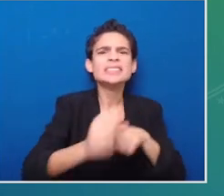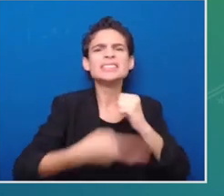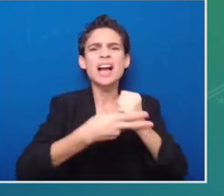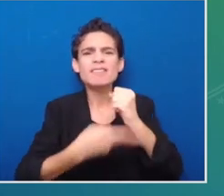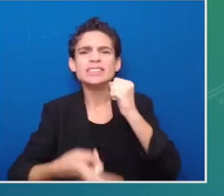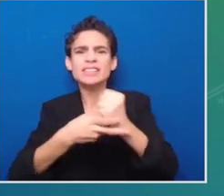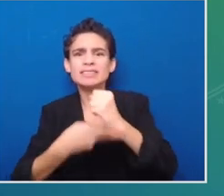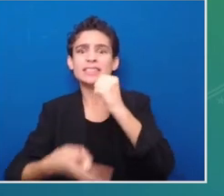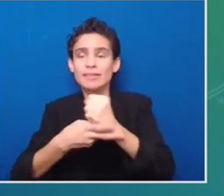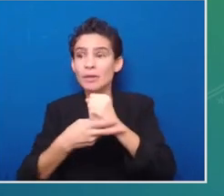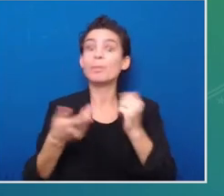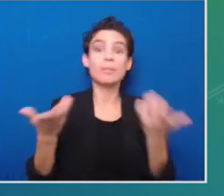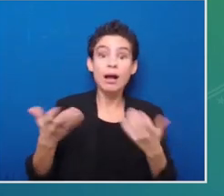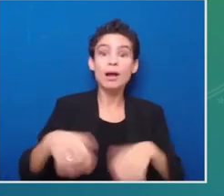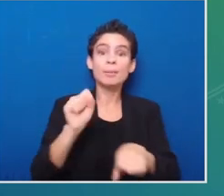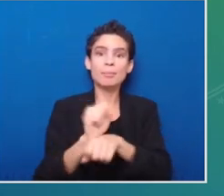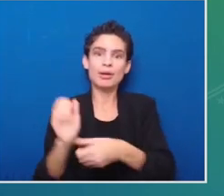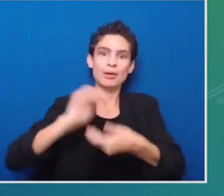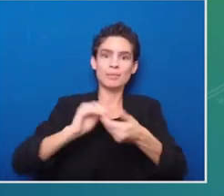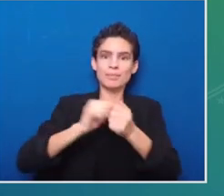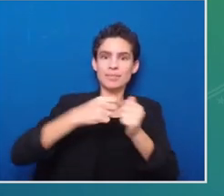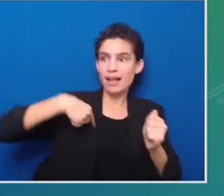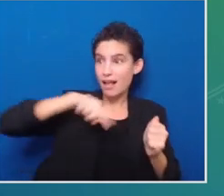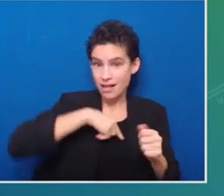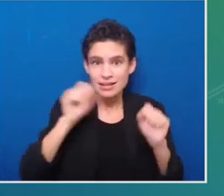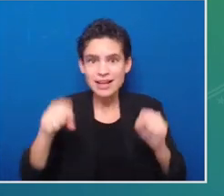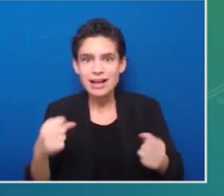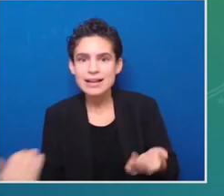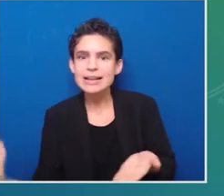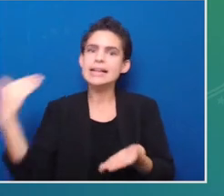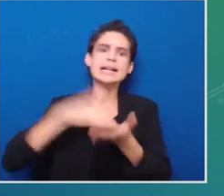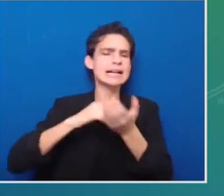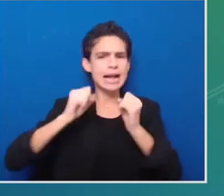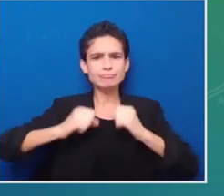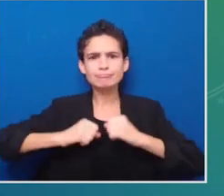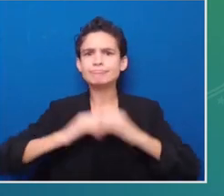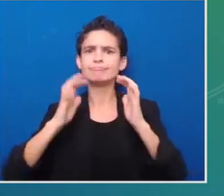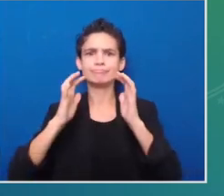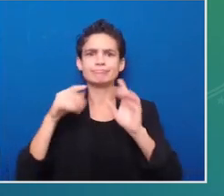with us to retool and electrify Detroit